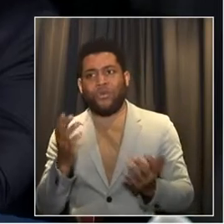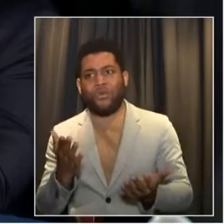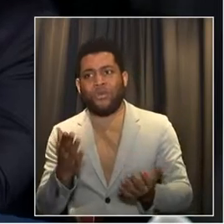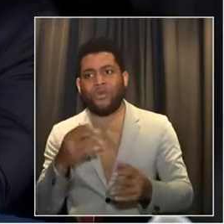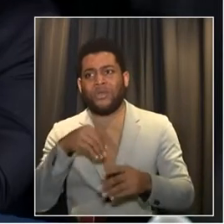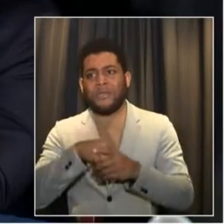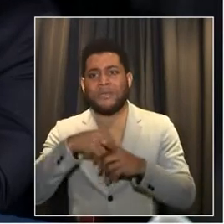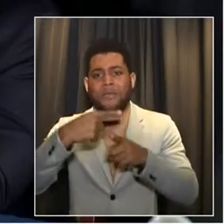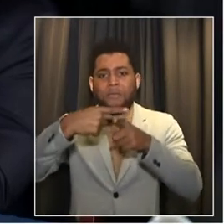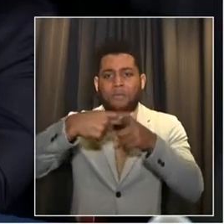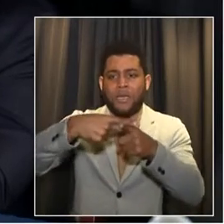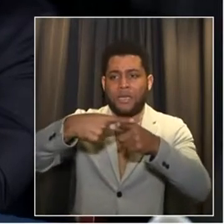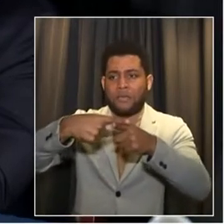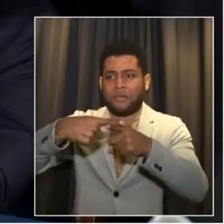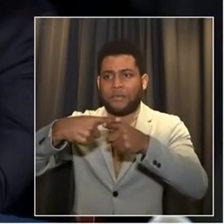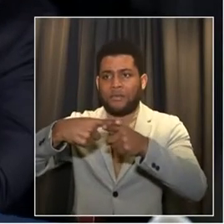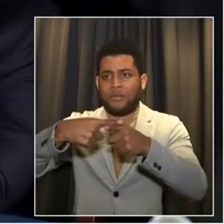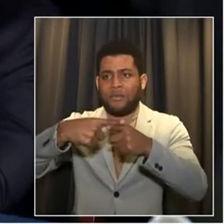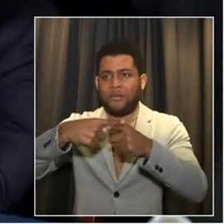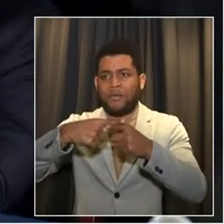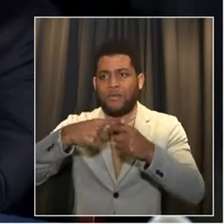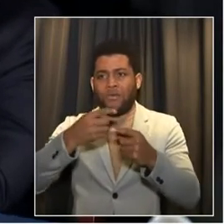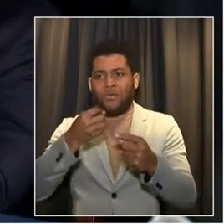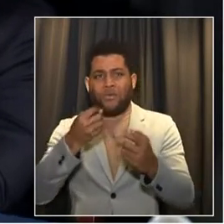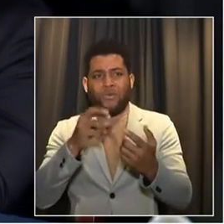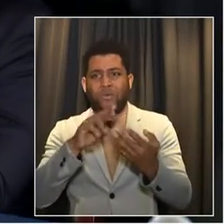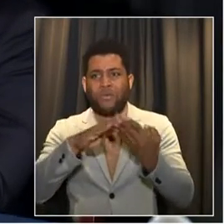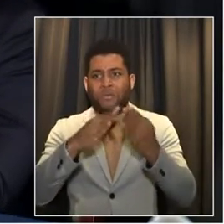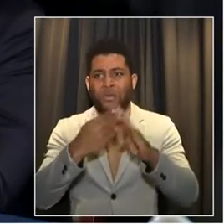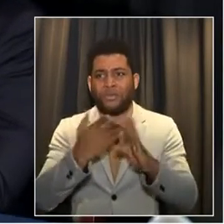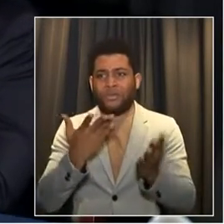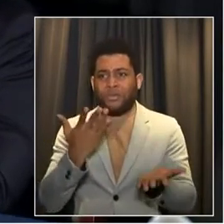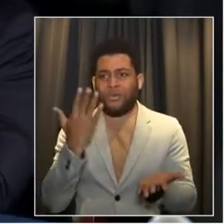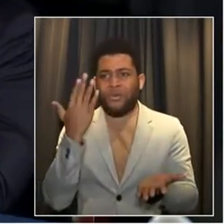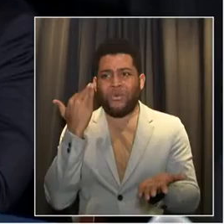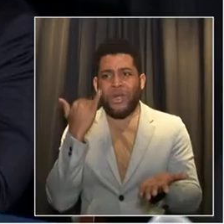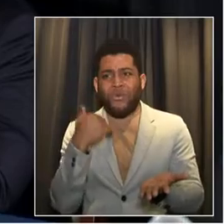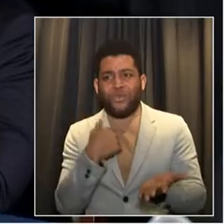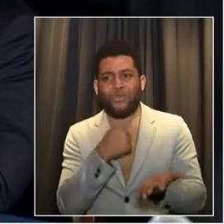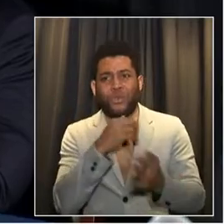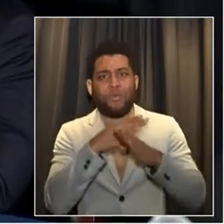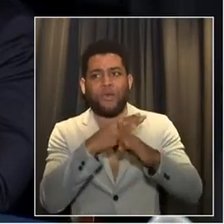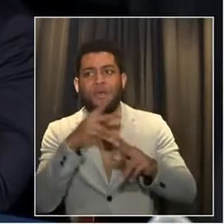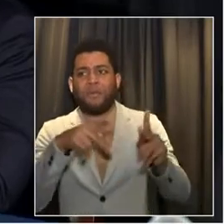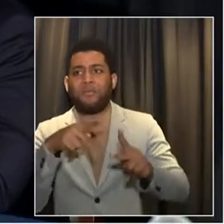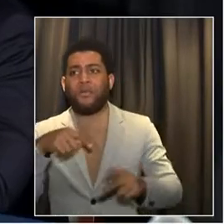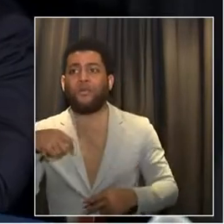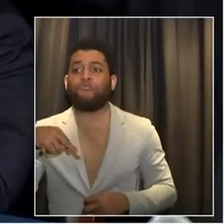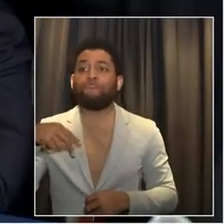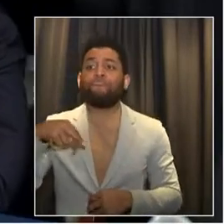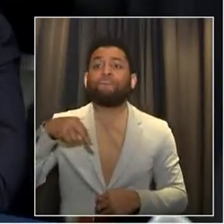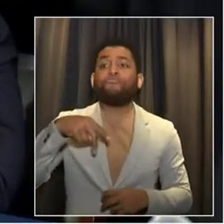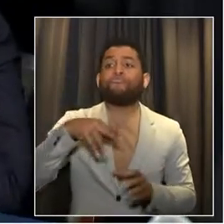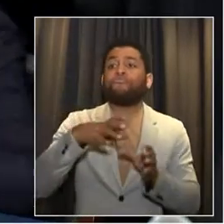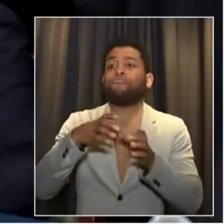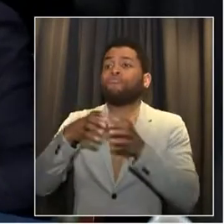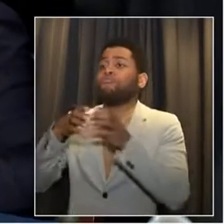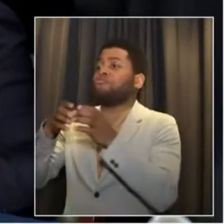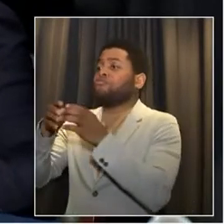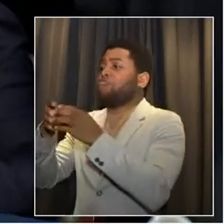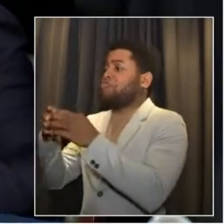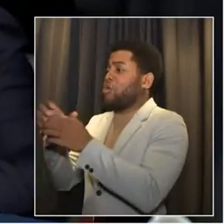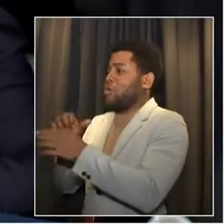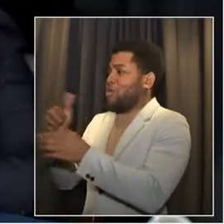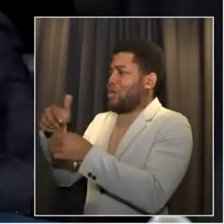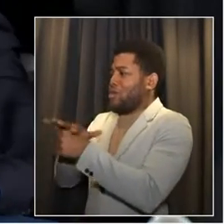or community, what stops people from going down the street? And so, Deputy Mayor Albert and Apia.